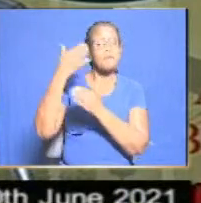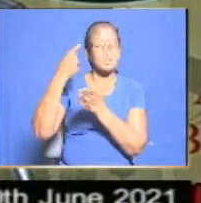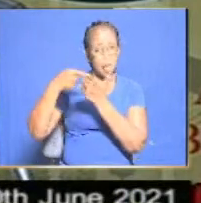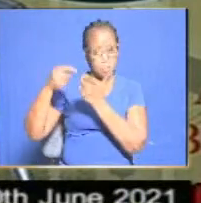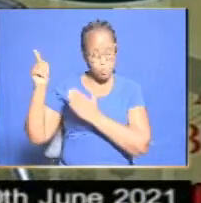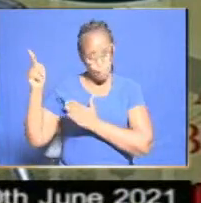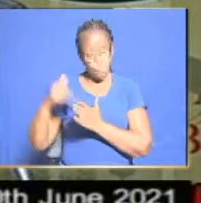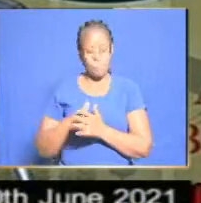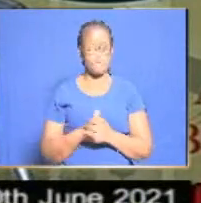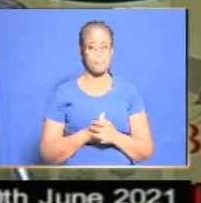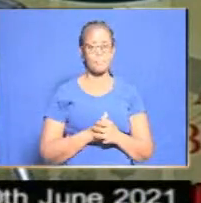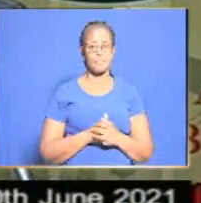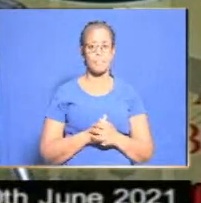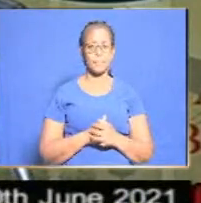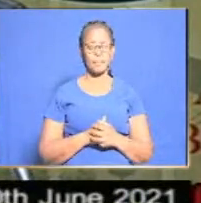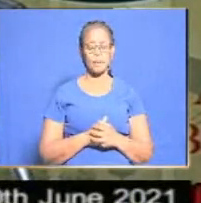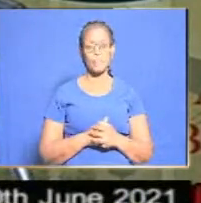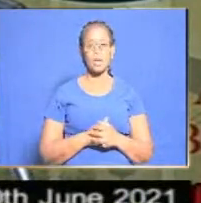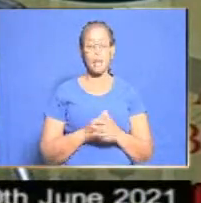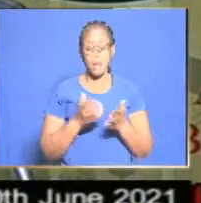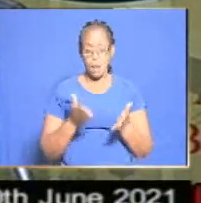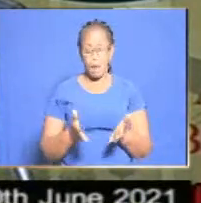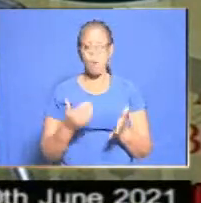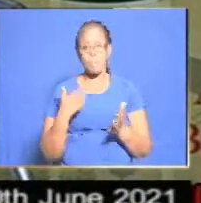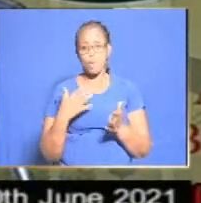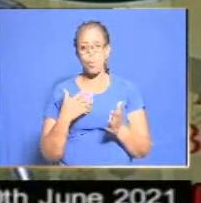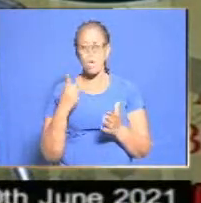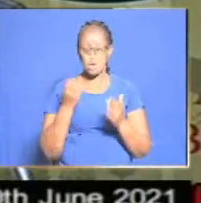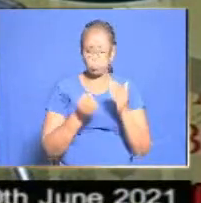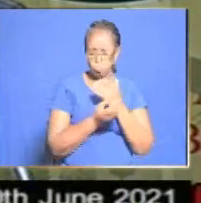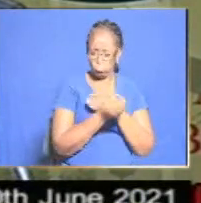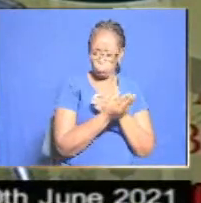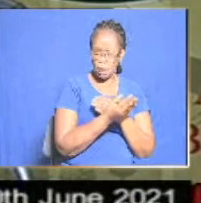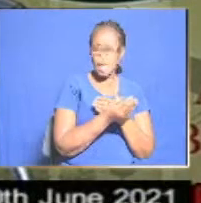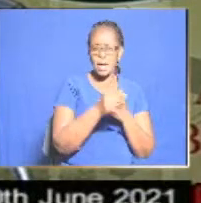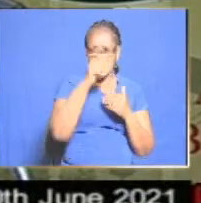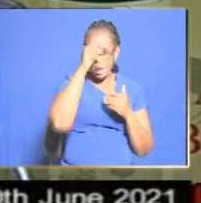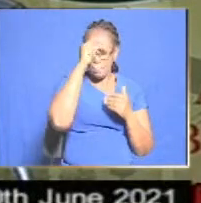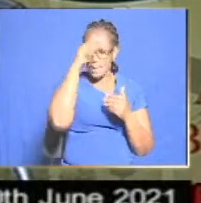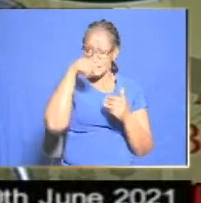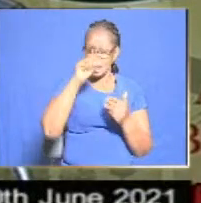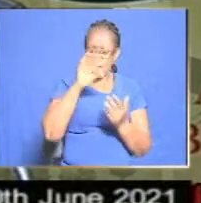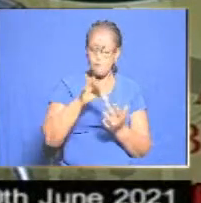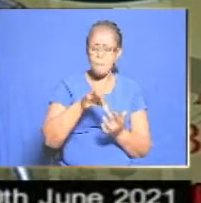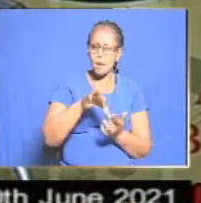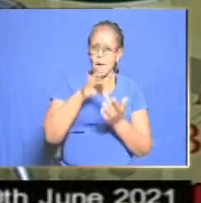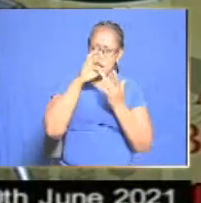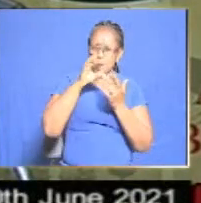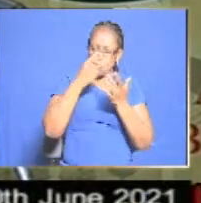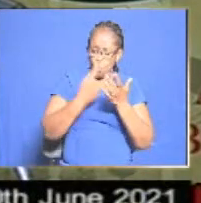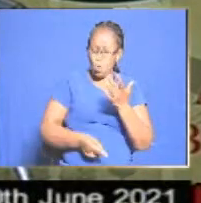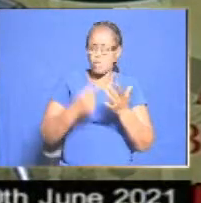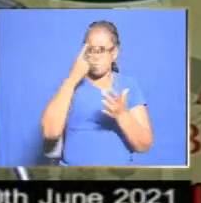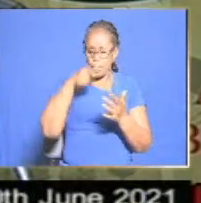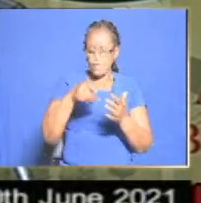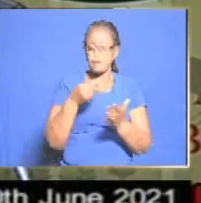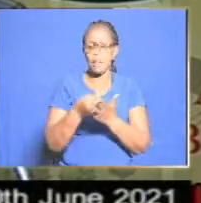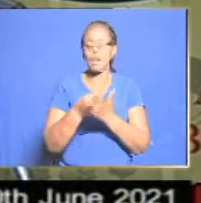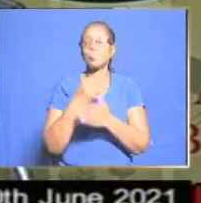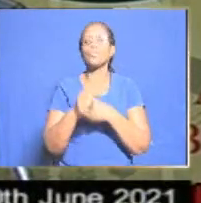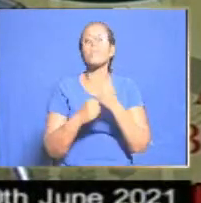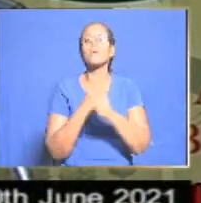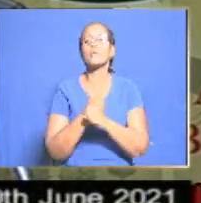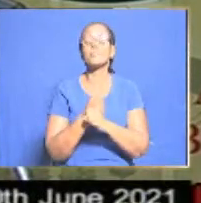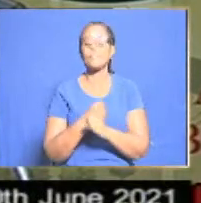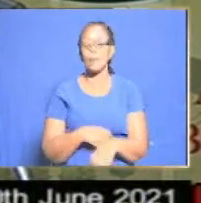Speaker, let me now turn to the highlights of the government spending priorities in the coming financial year. In light of the